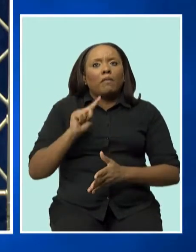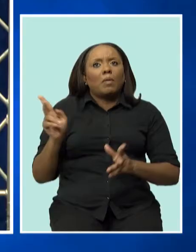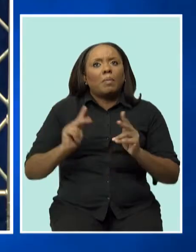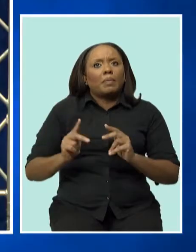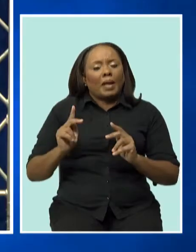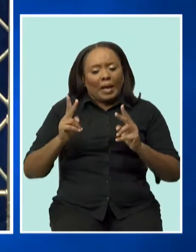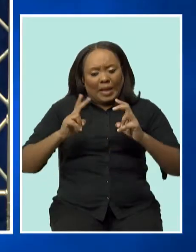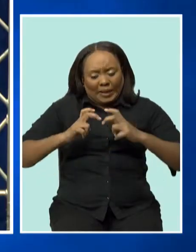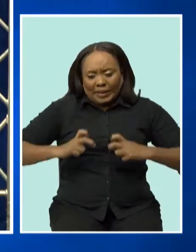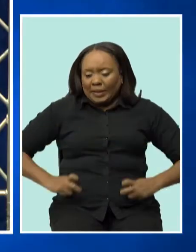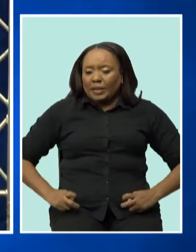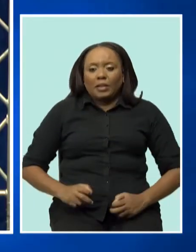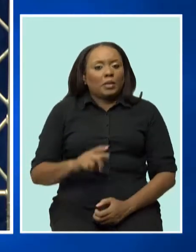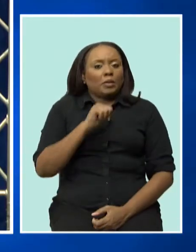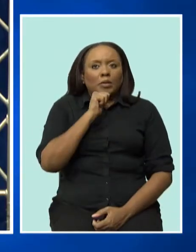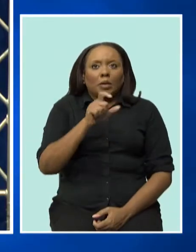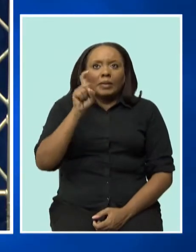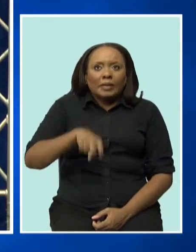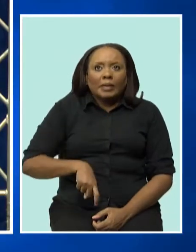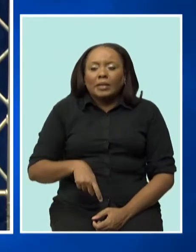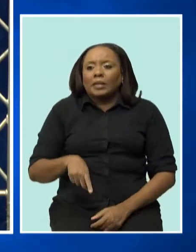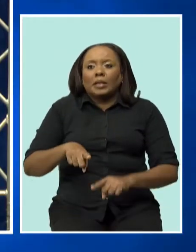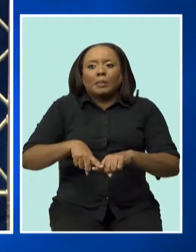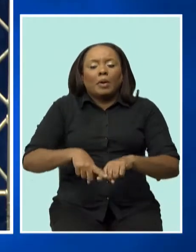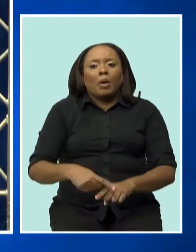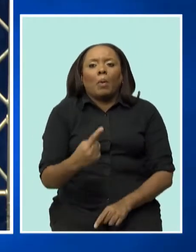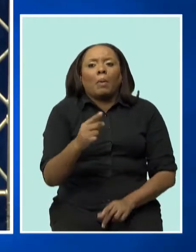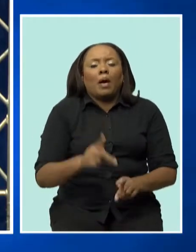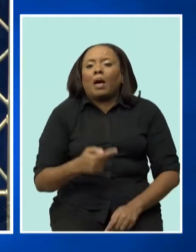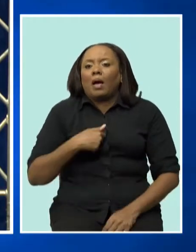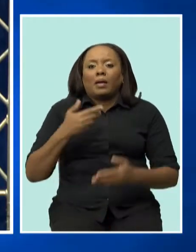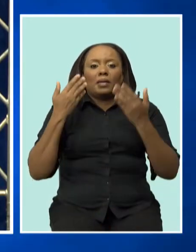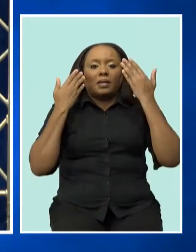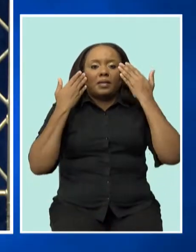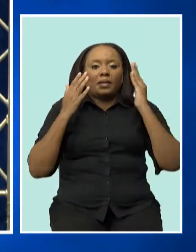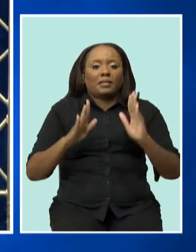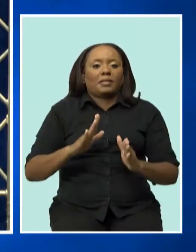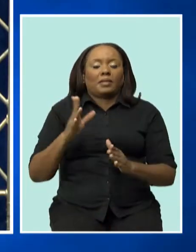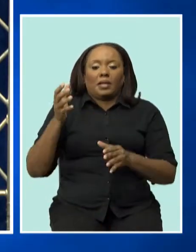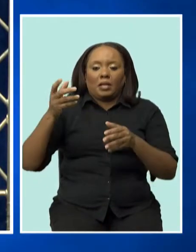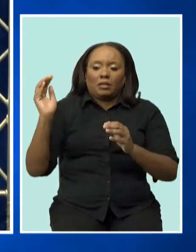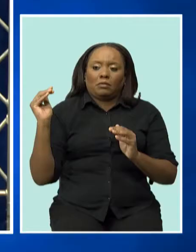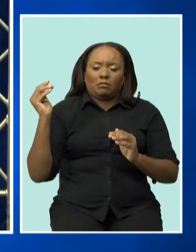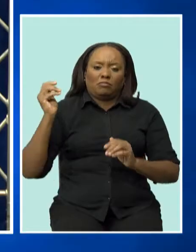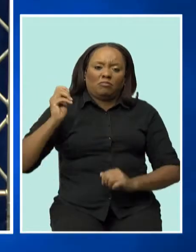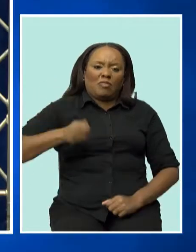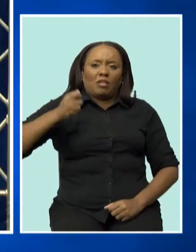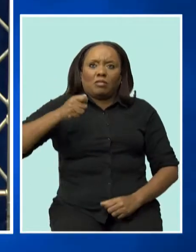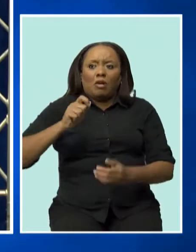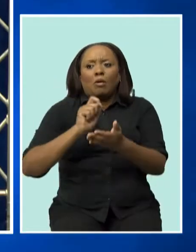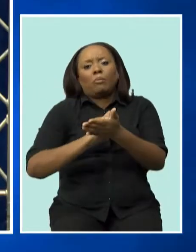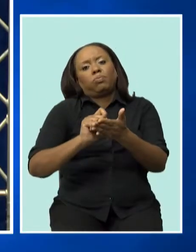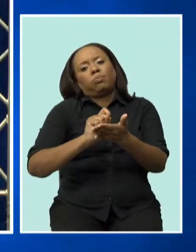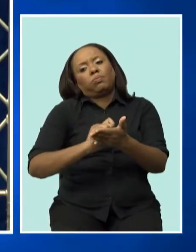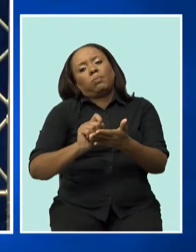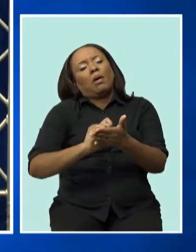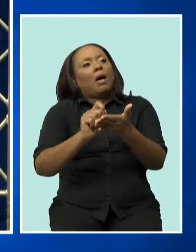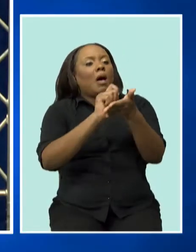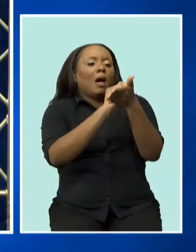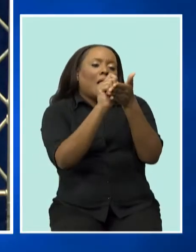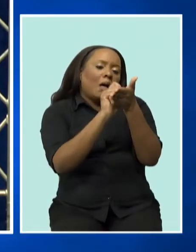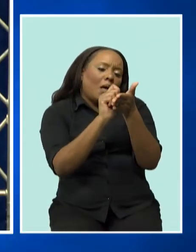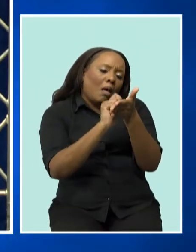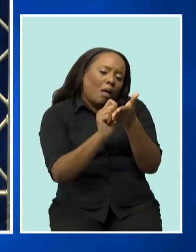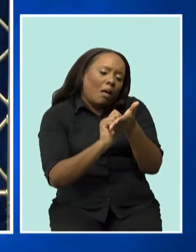Nobody should have to rely. I don't know whether a judge writes longhand anymore in the criminal court, but if they do, I hope not.